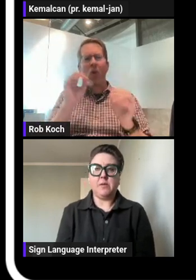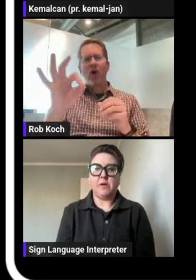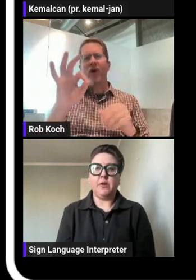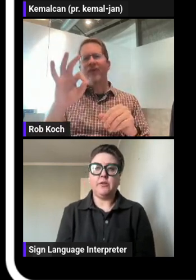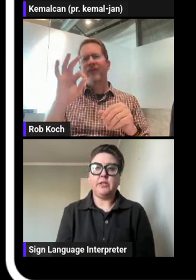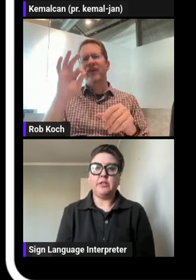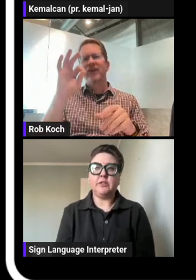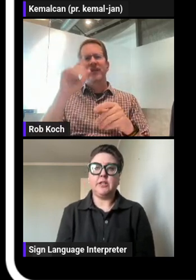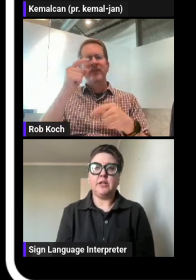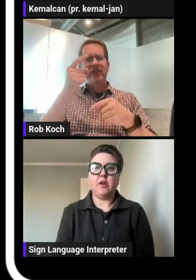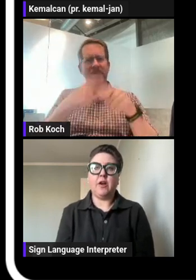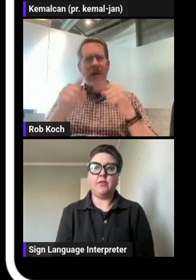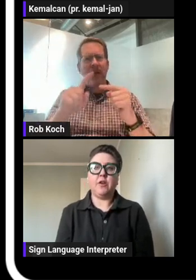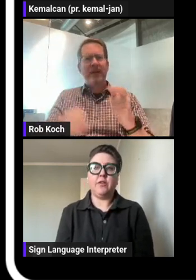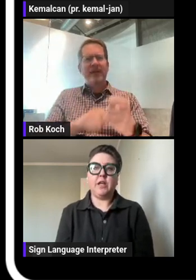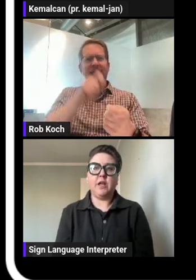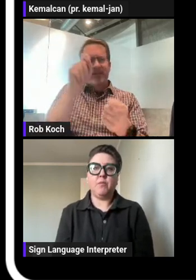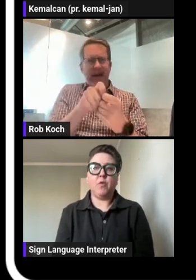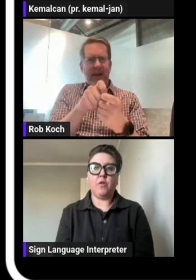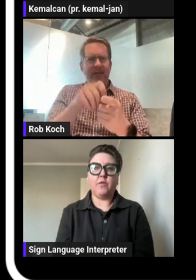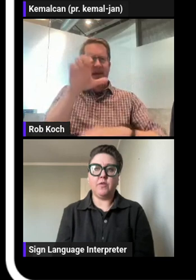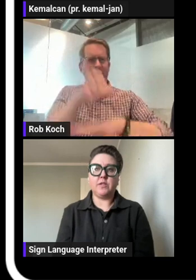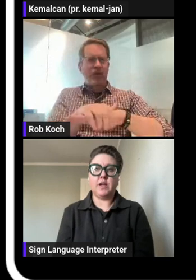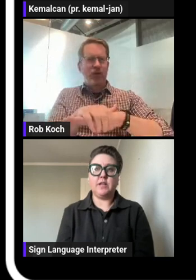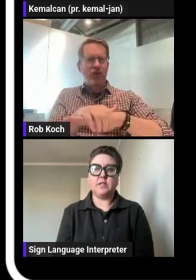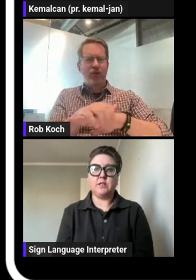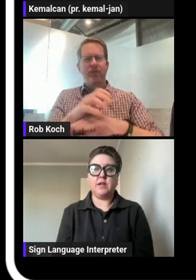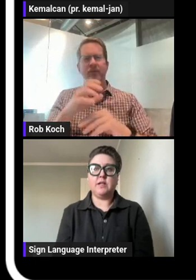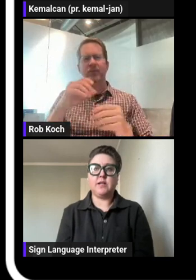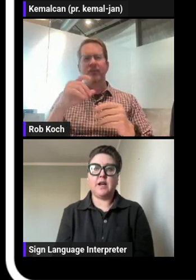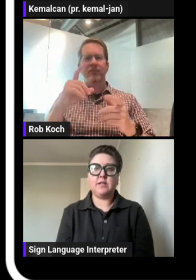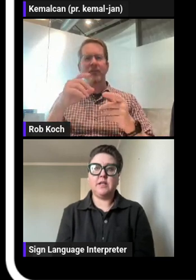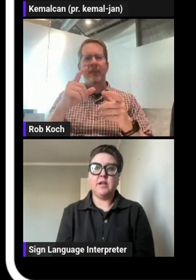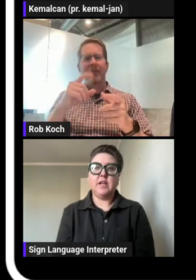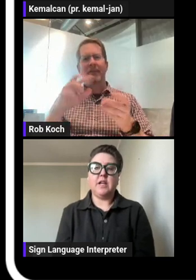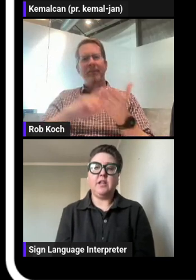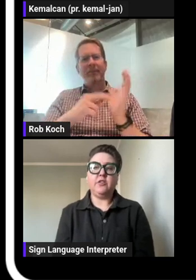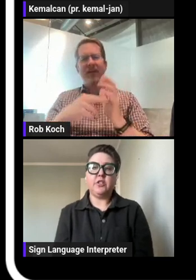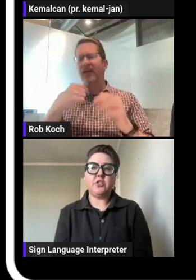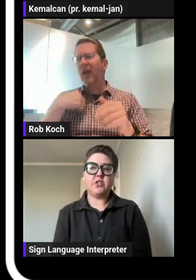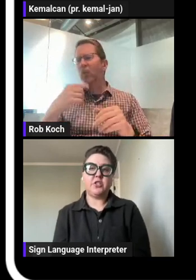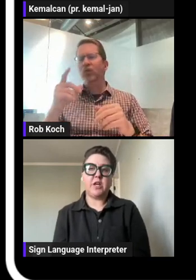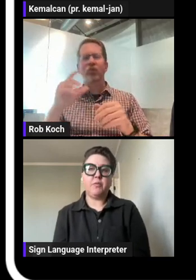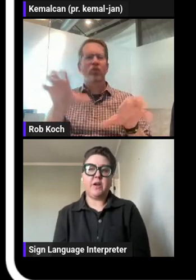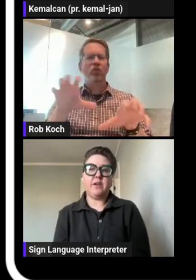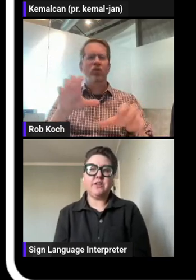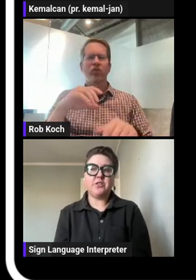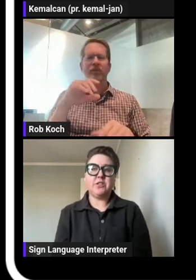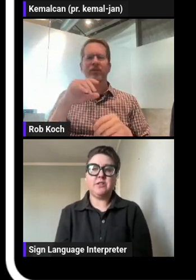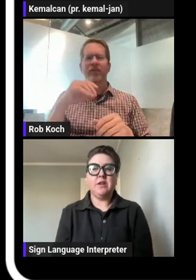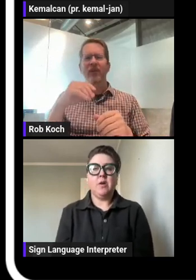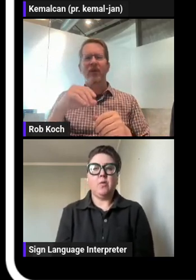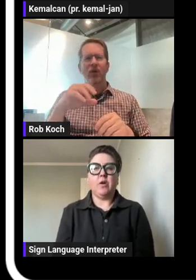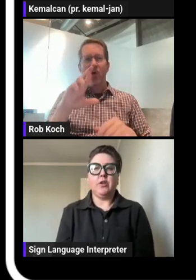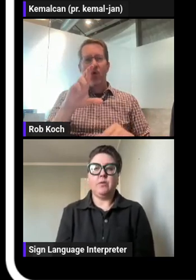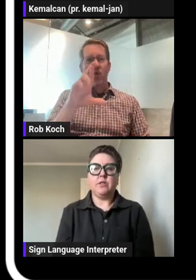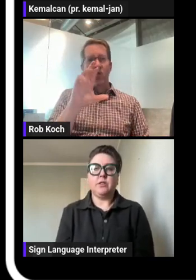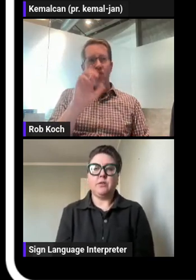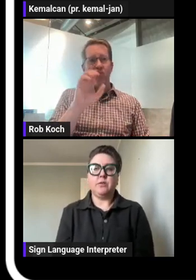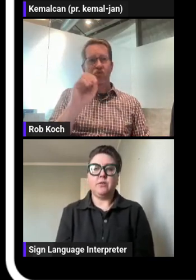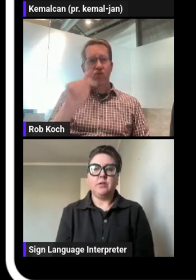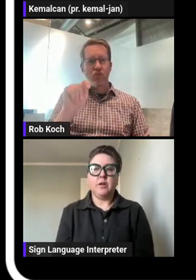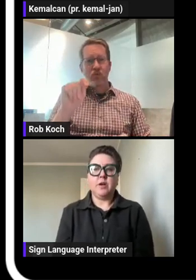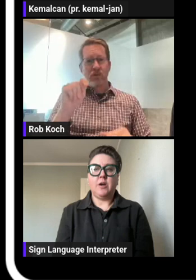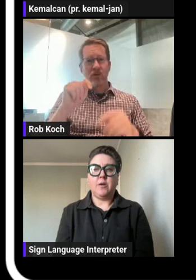was talking about earlier that are out there, and they get more of those signs exact English type recognition, where you